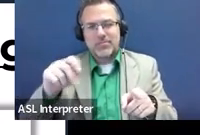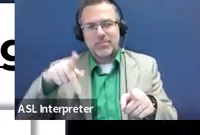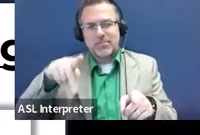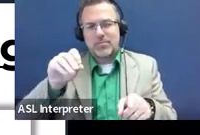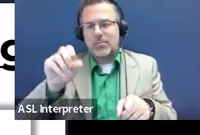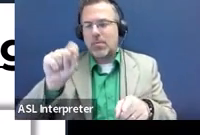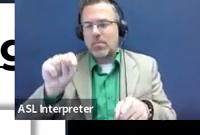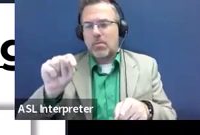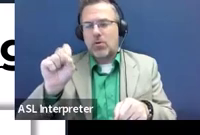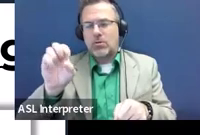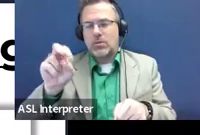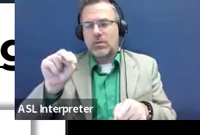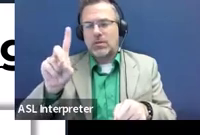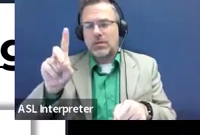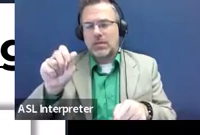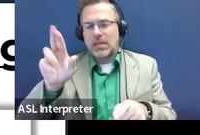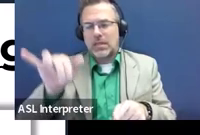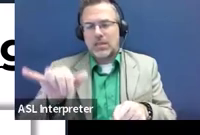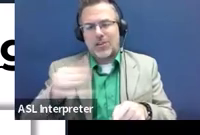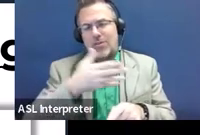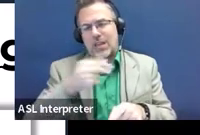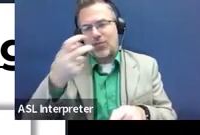and transition services.